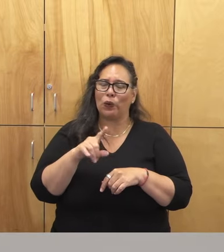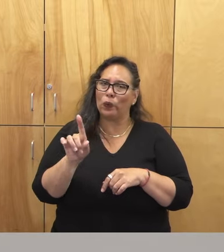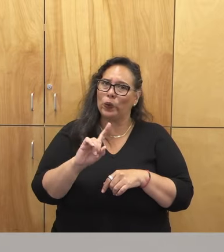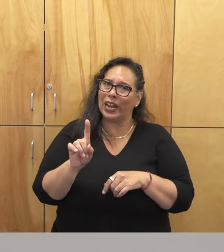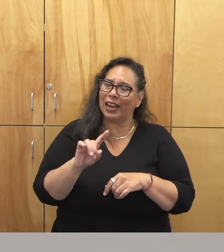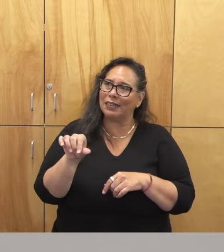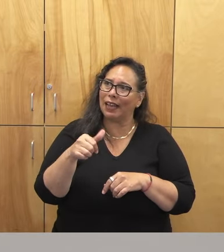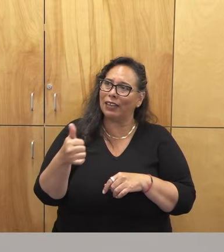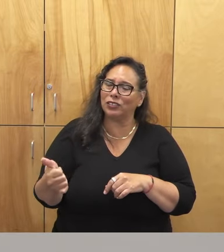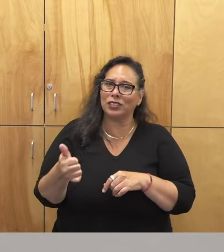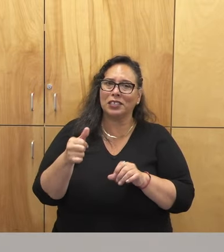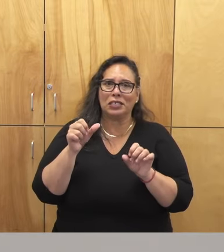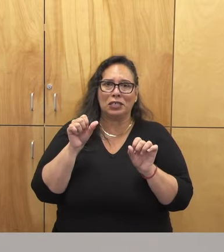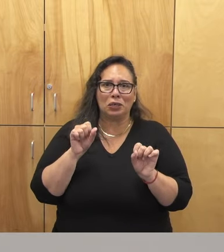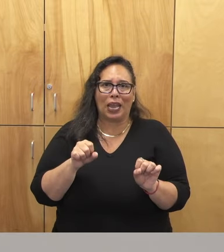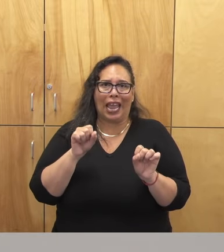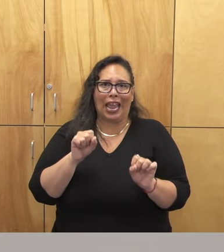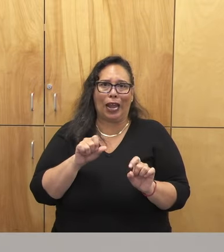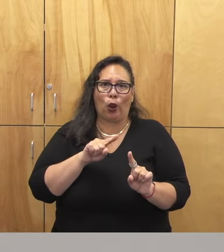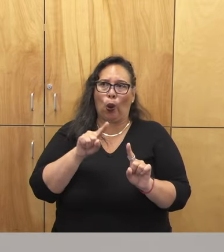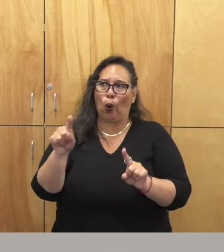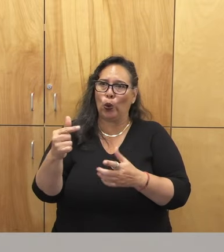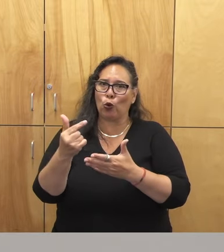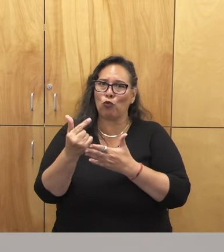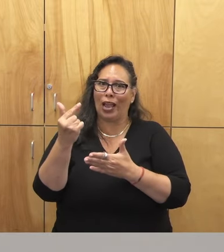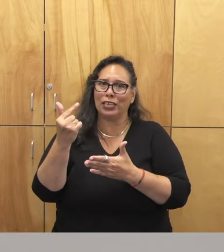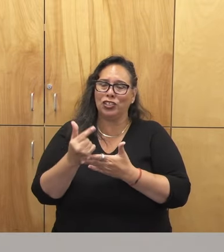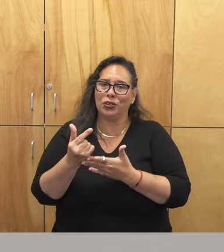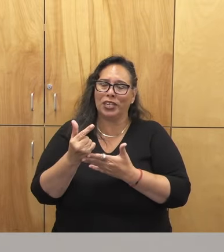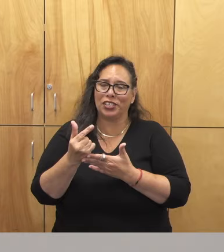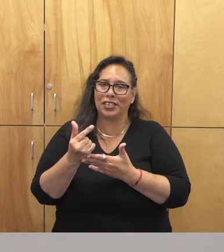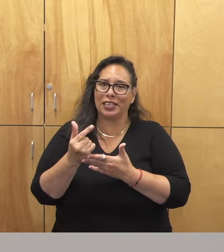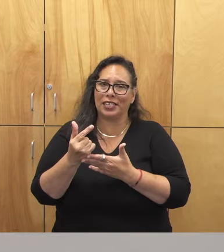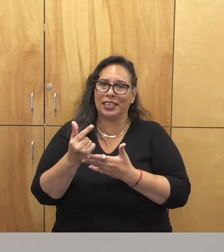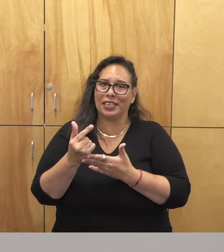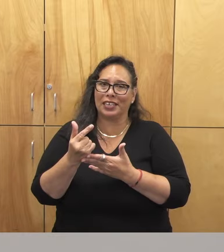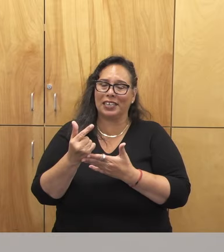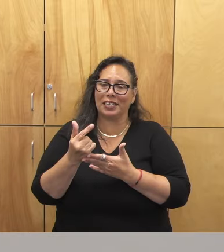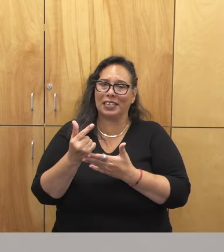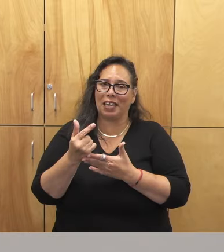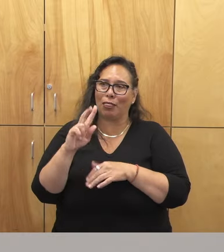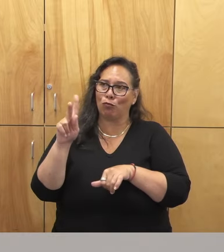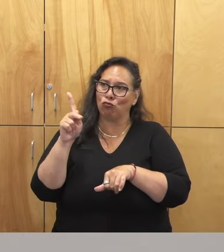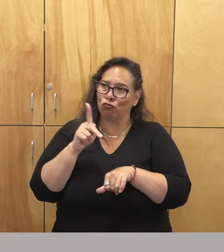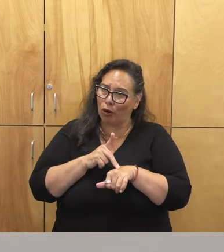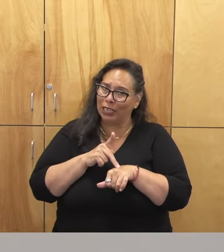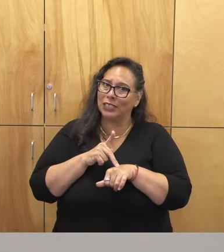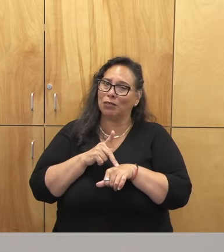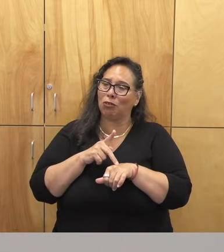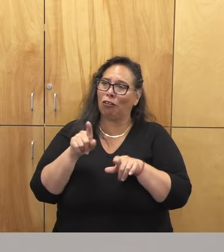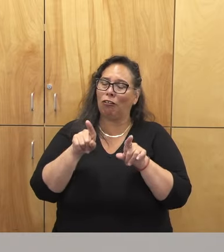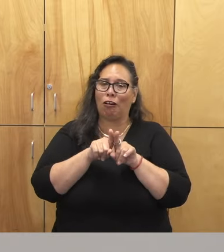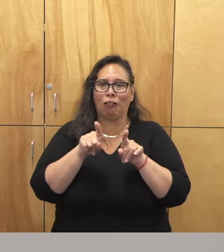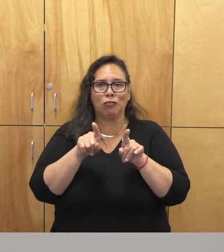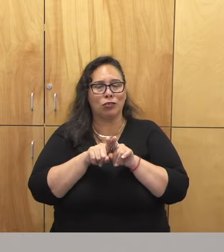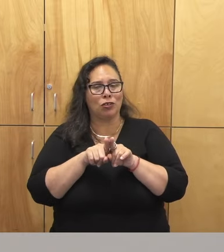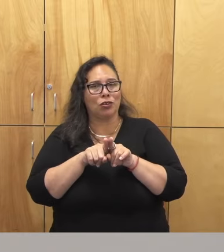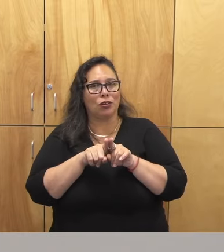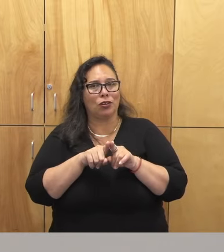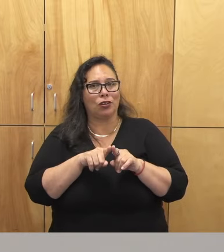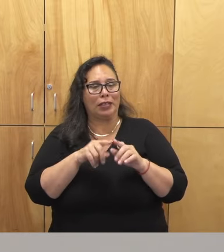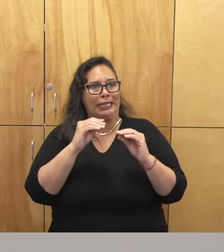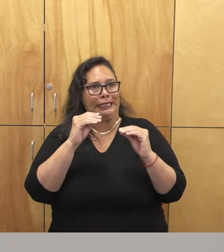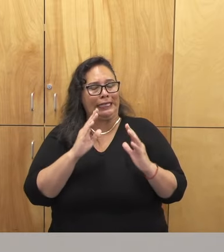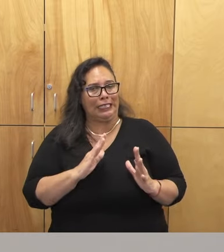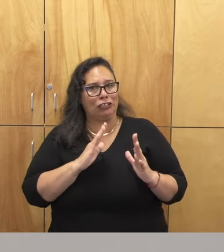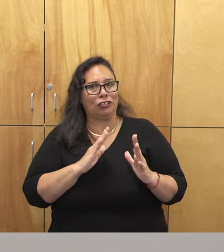there that you can go to a graduation where the principal is also the